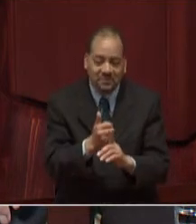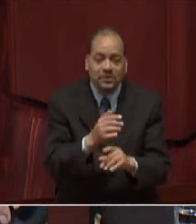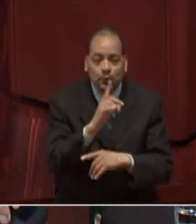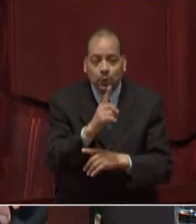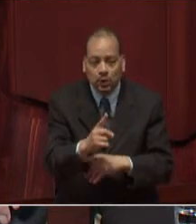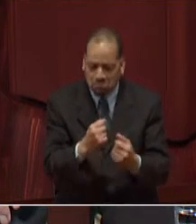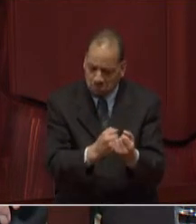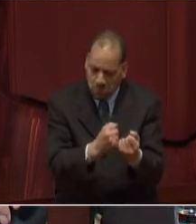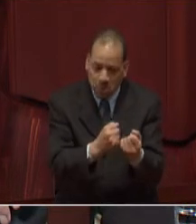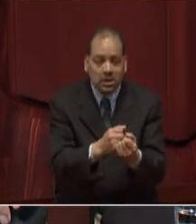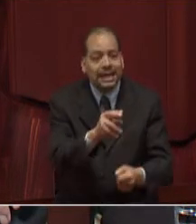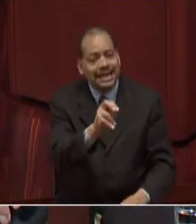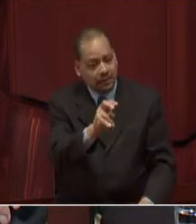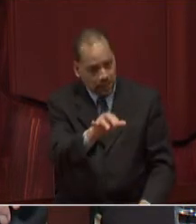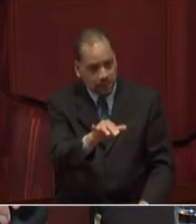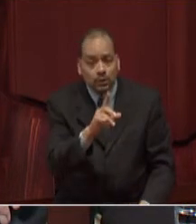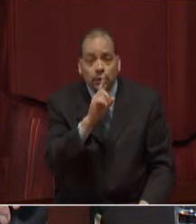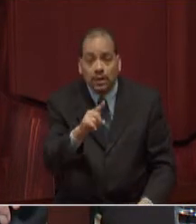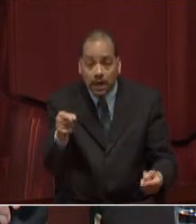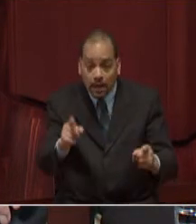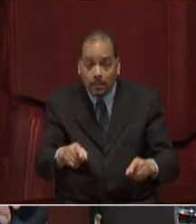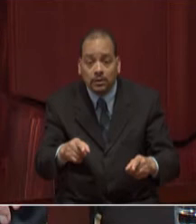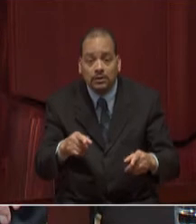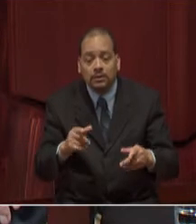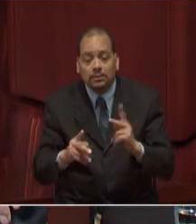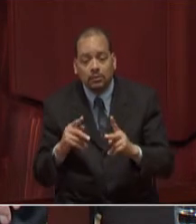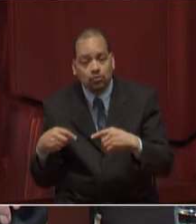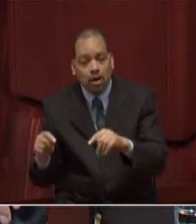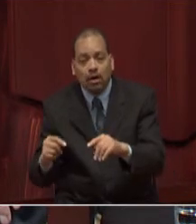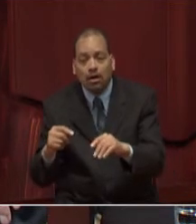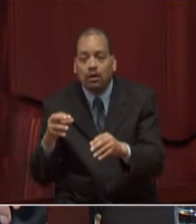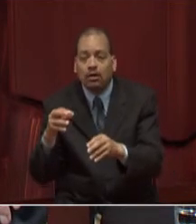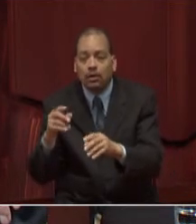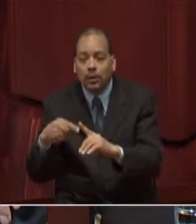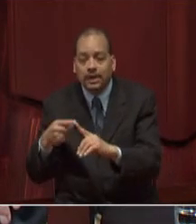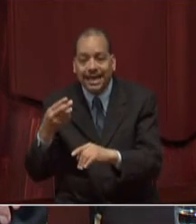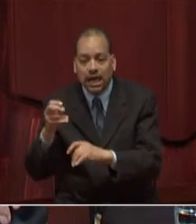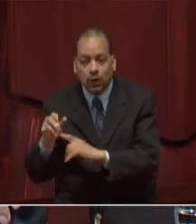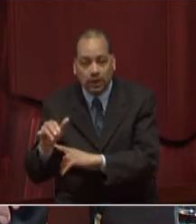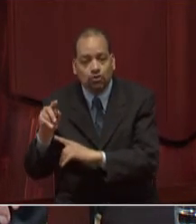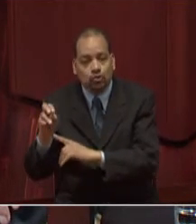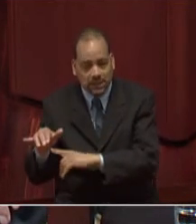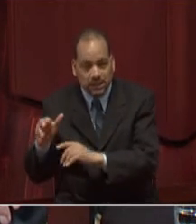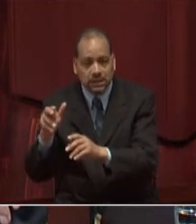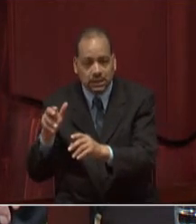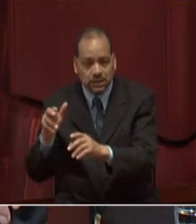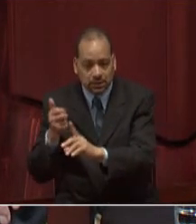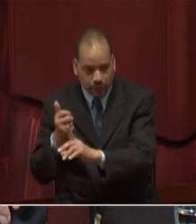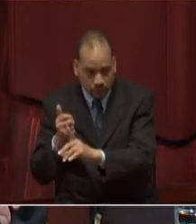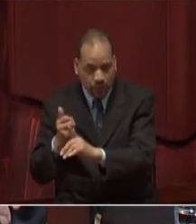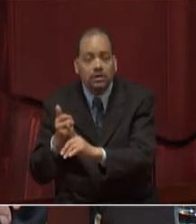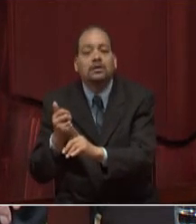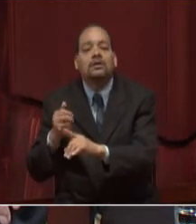fact is that there was an attempt in the Truman White House to seize back control from both the State